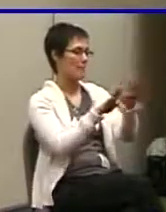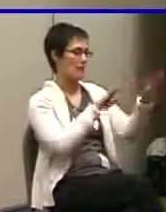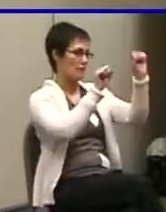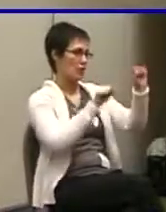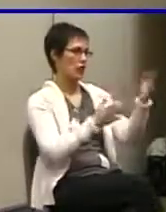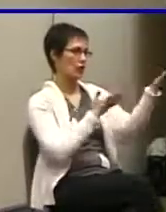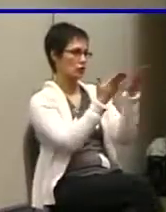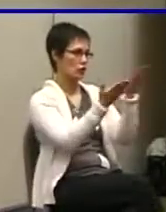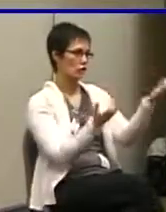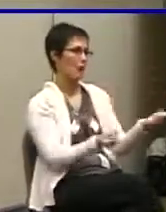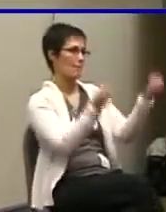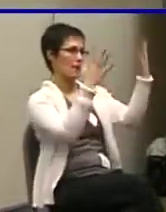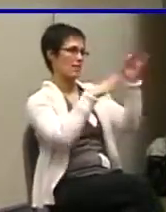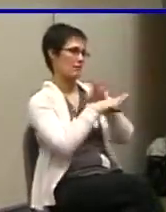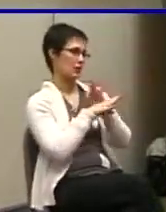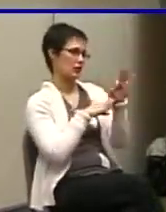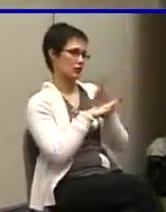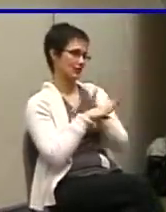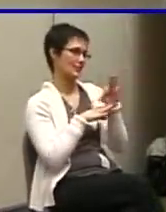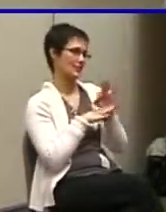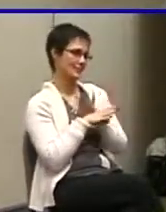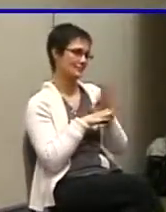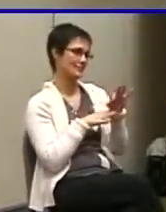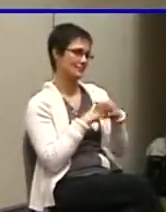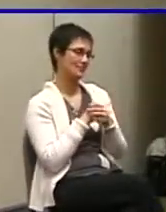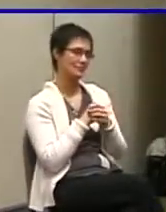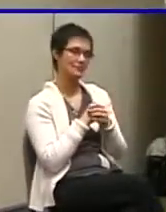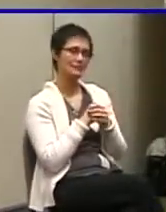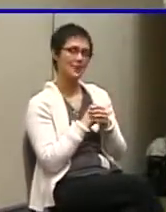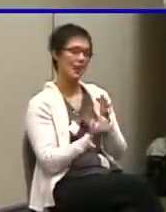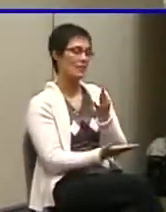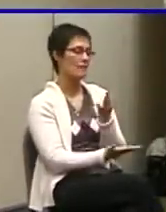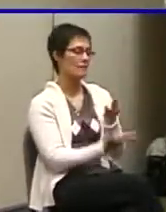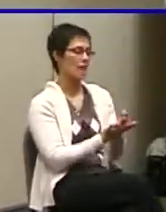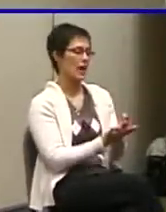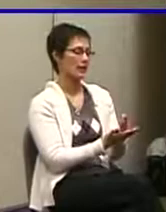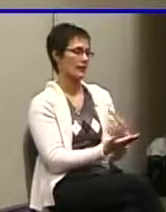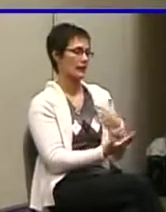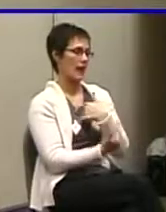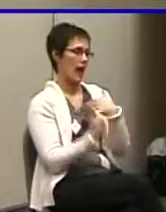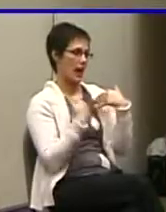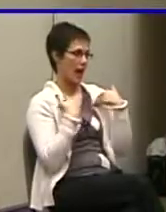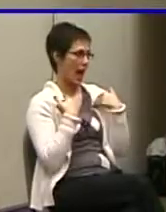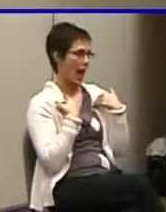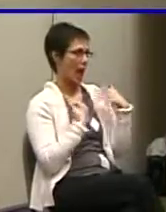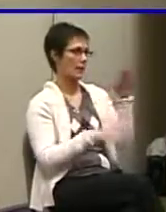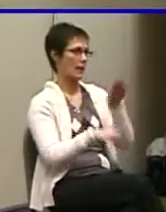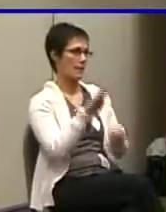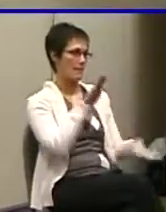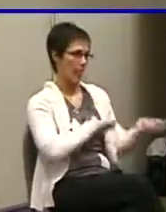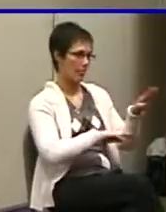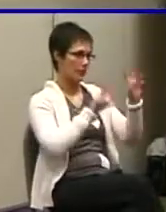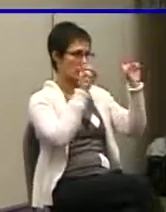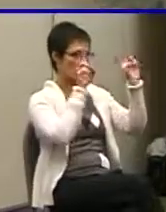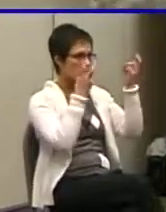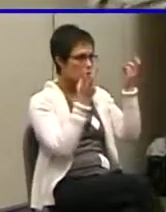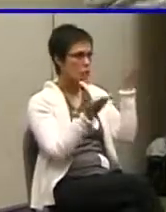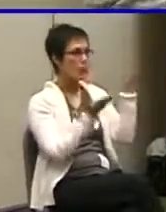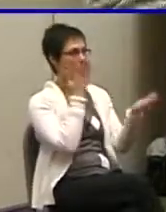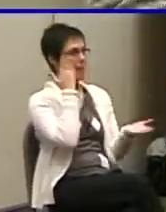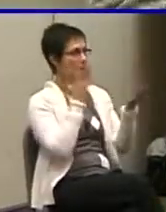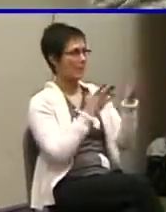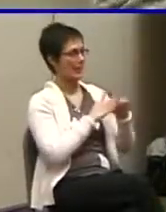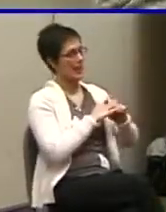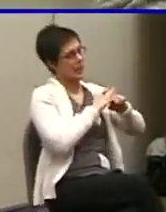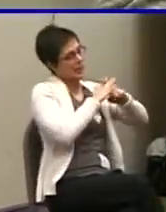serve multiple functions. Now, the fact that I have some sort of a biological issue that may have